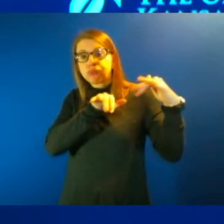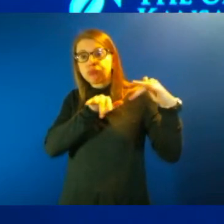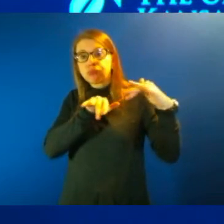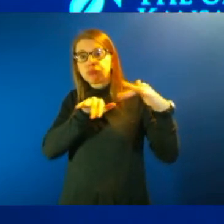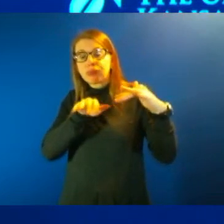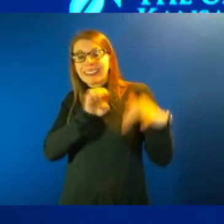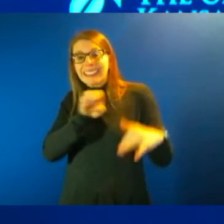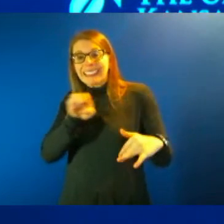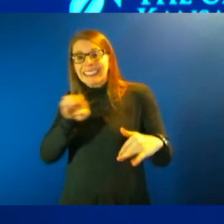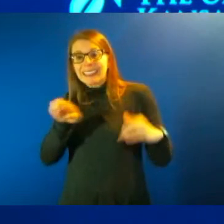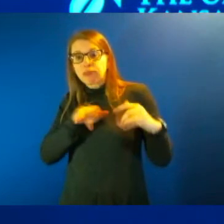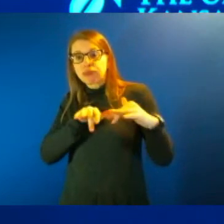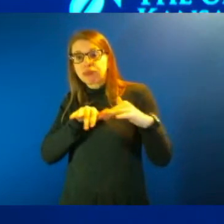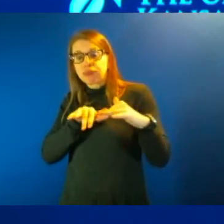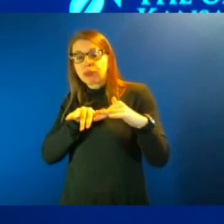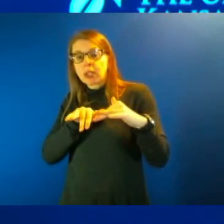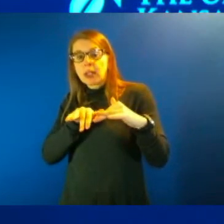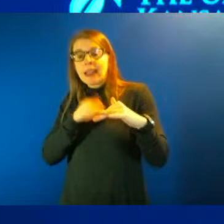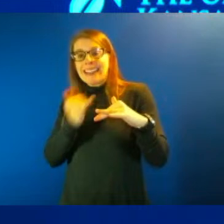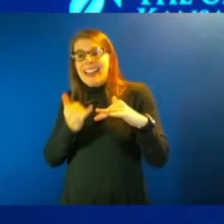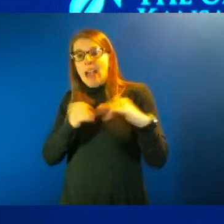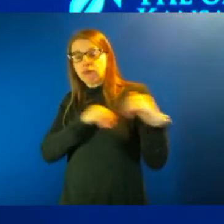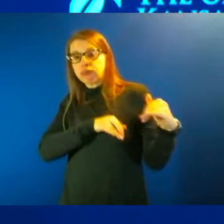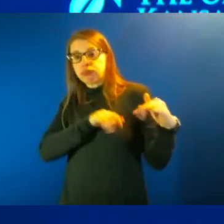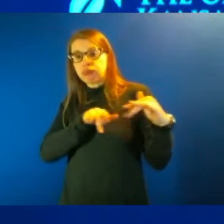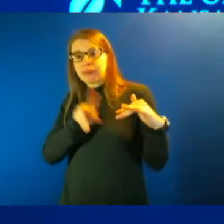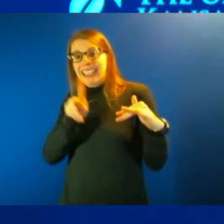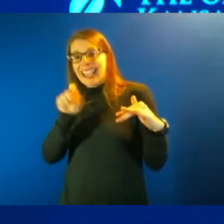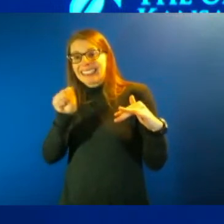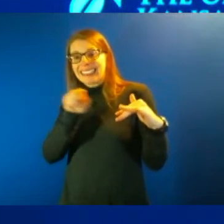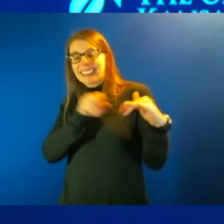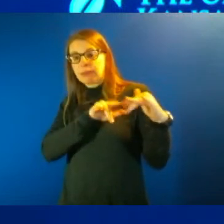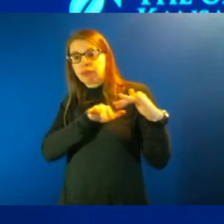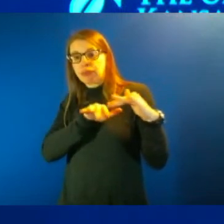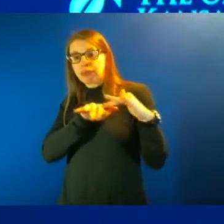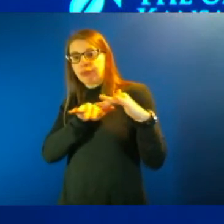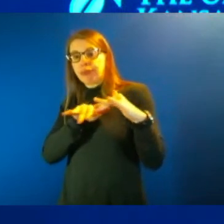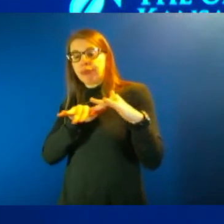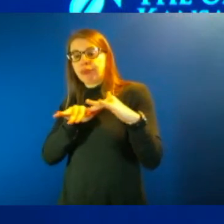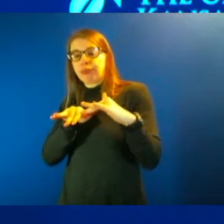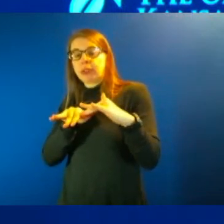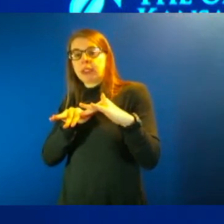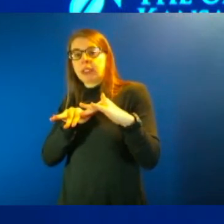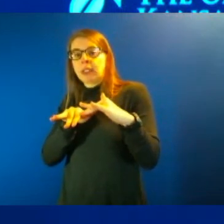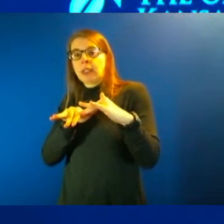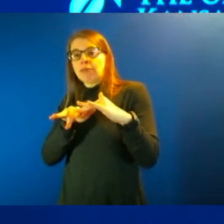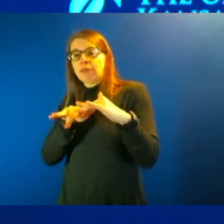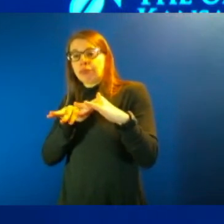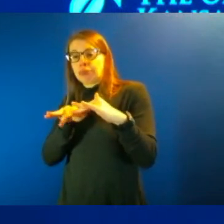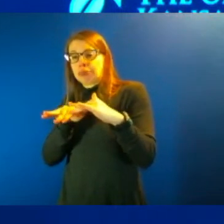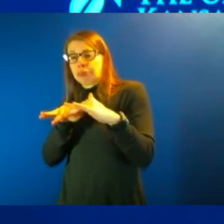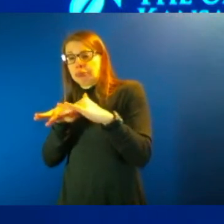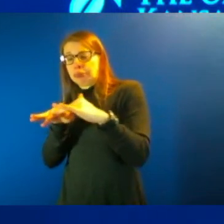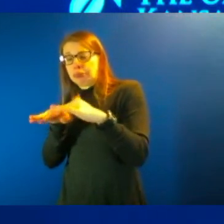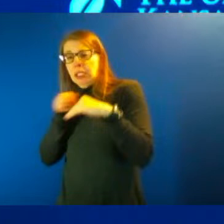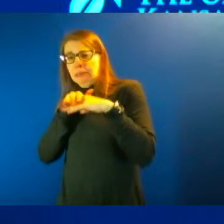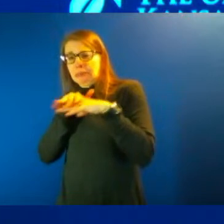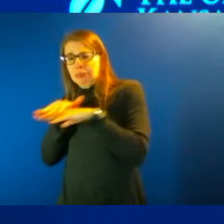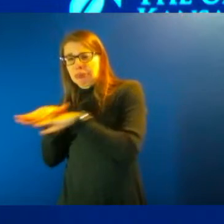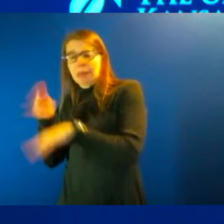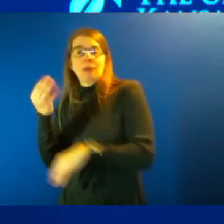eastern fringes. It's now moved across Kansas in the last few weeks. It's just coming to Missouri again, and